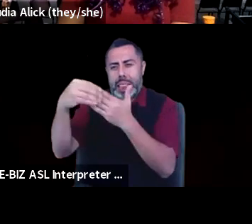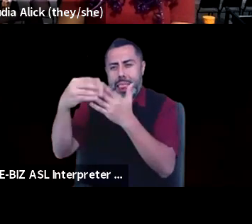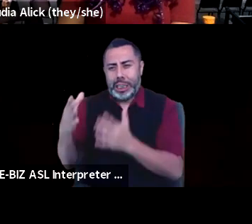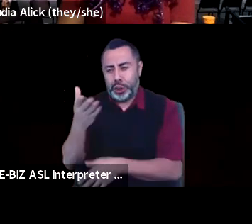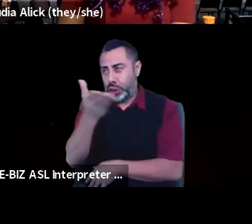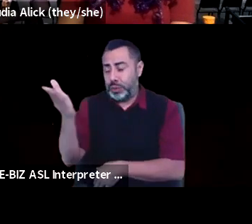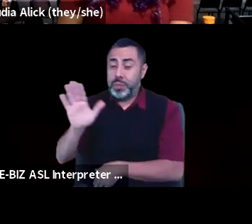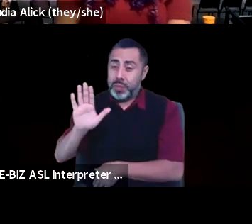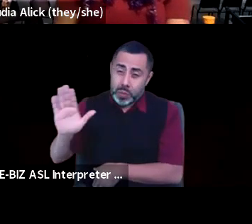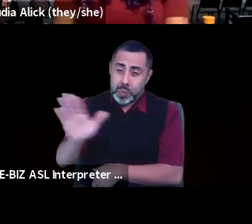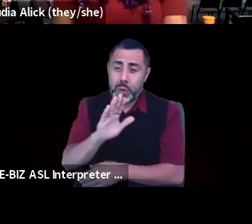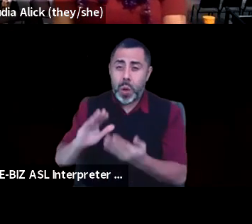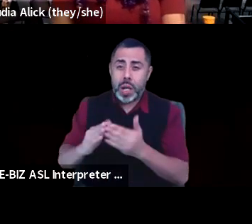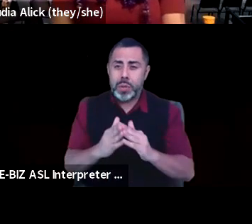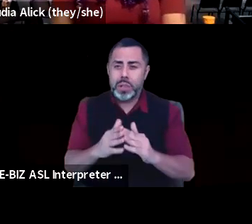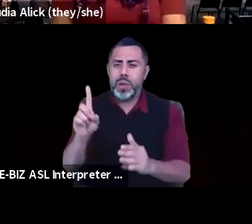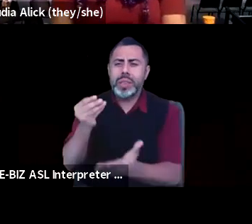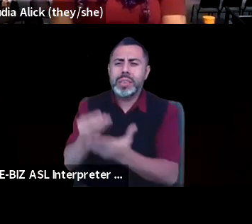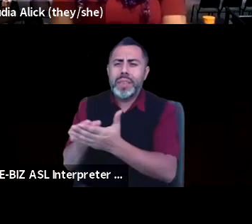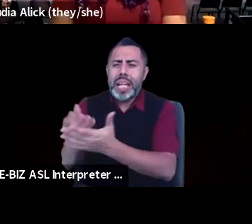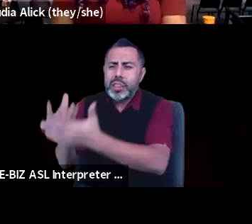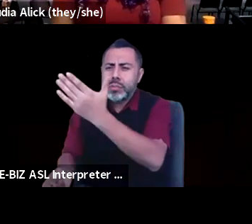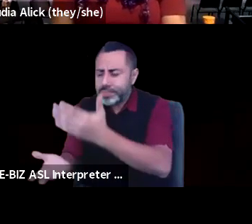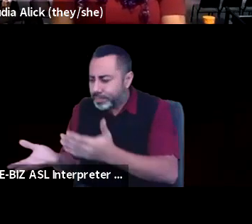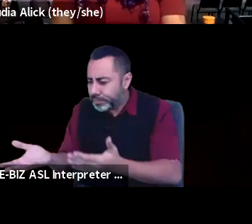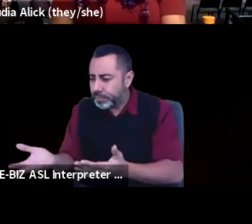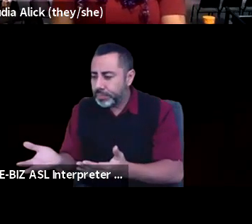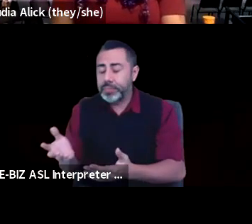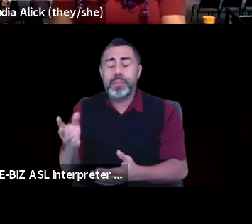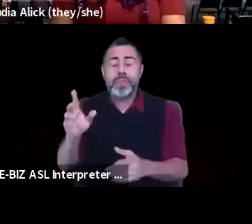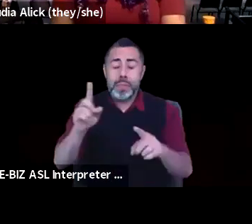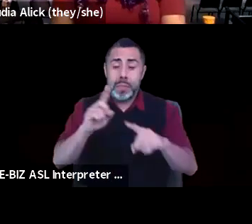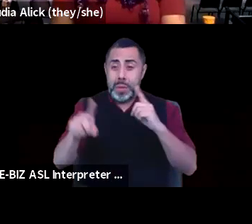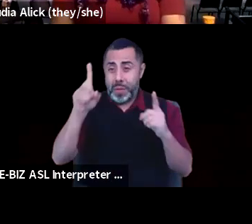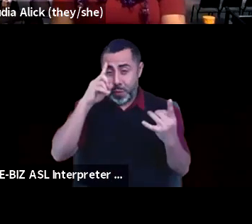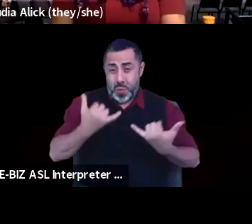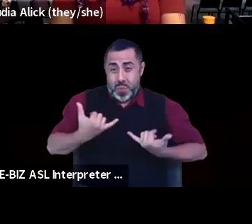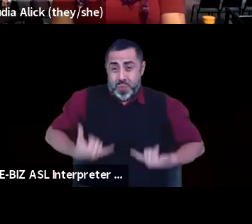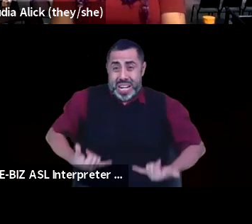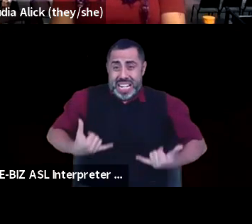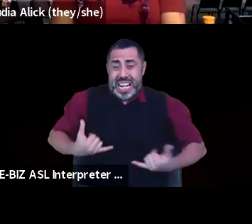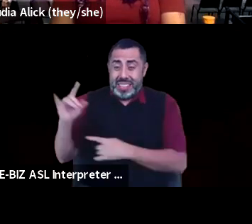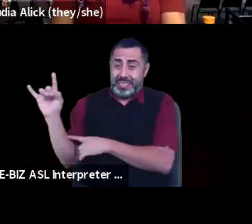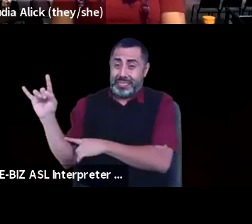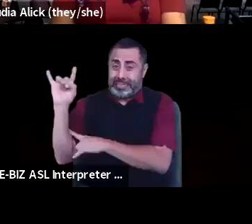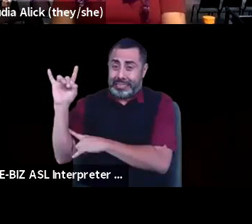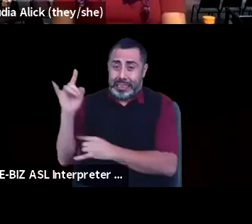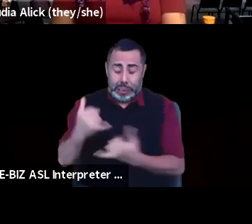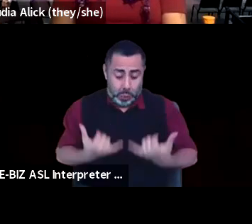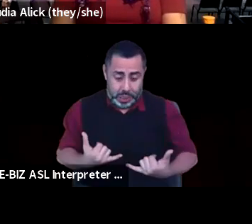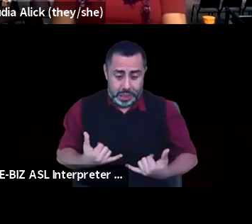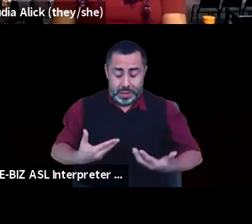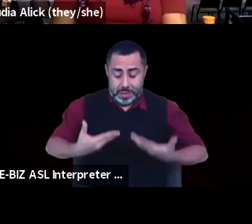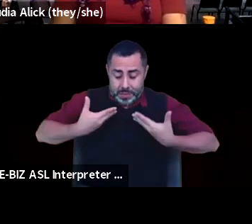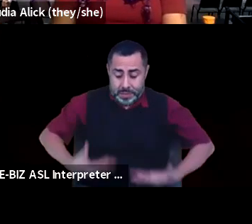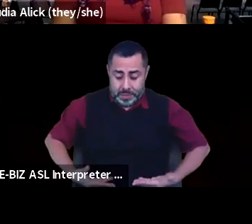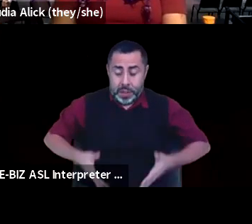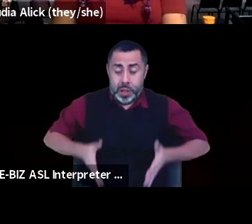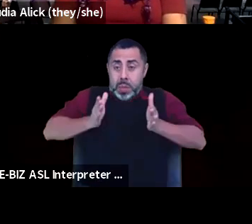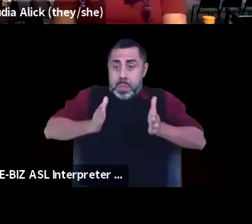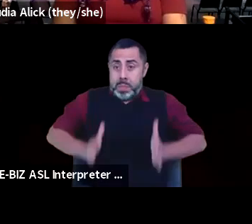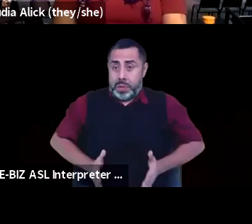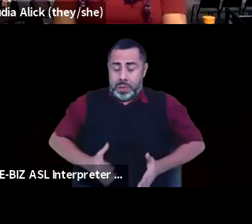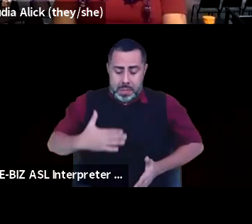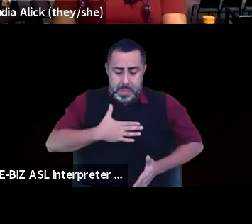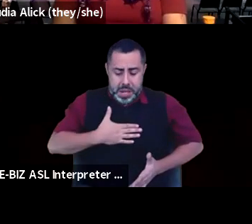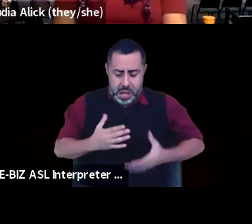then, for immediacy right now, as an individual, the power that you have is